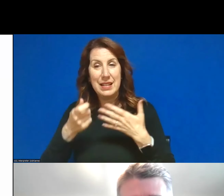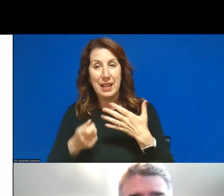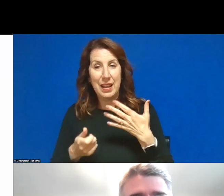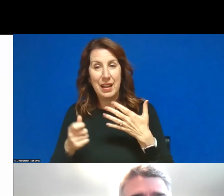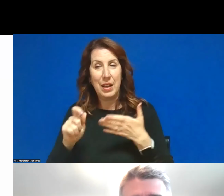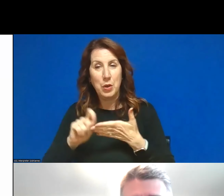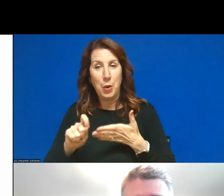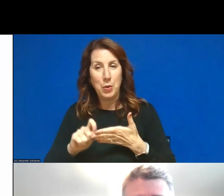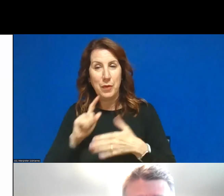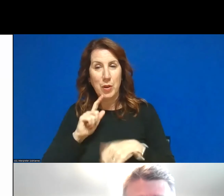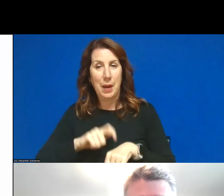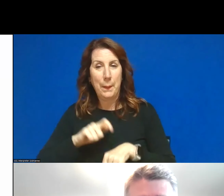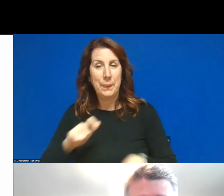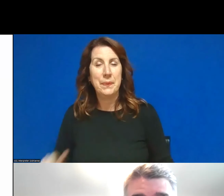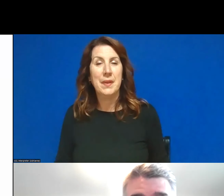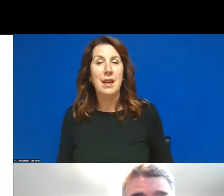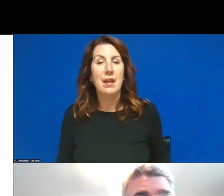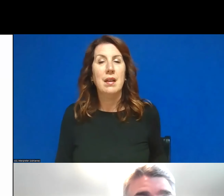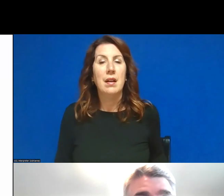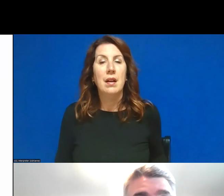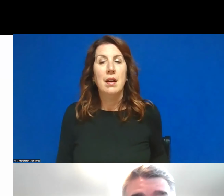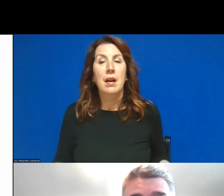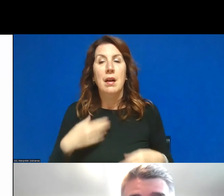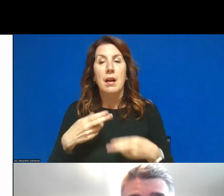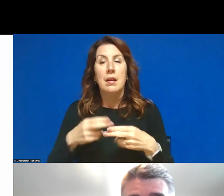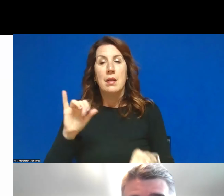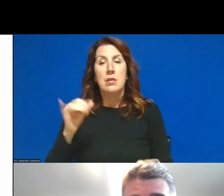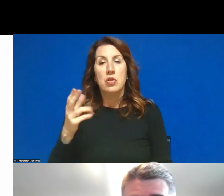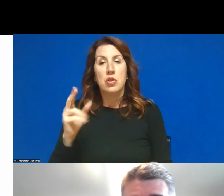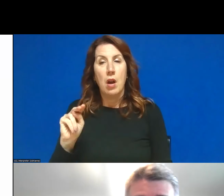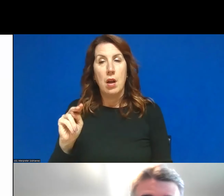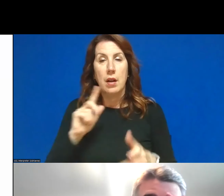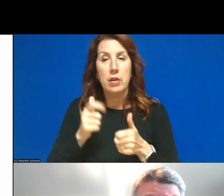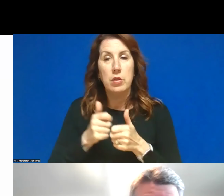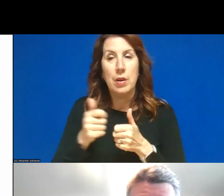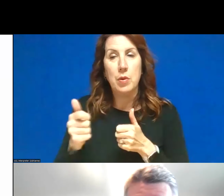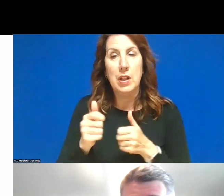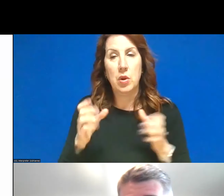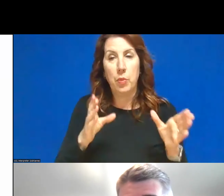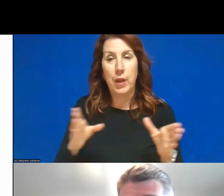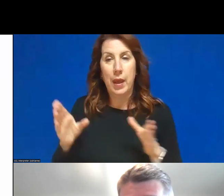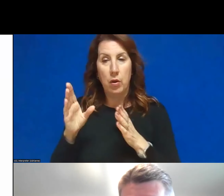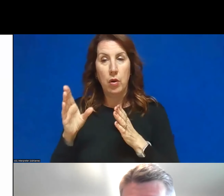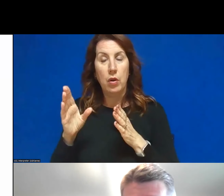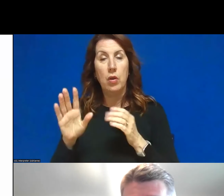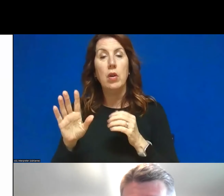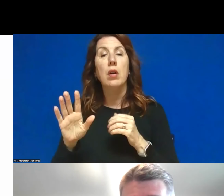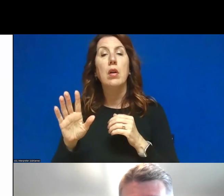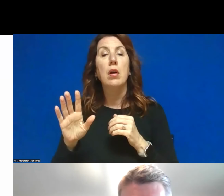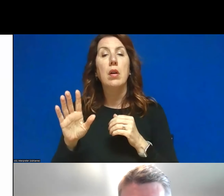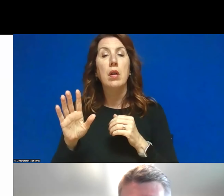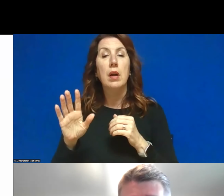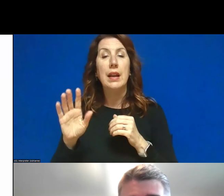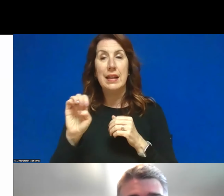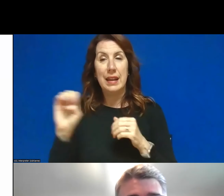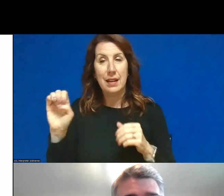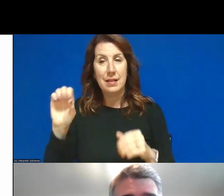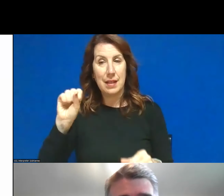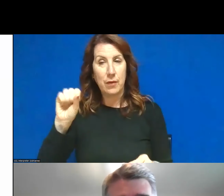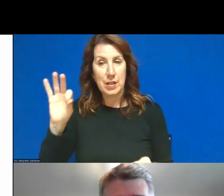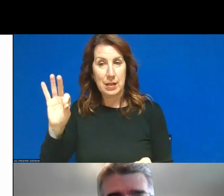can make time. Yeah, my name is John Cunningham. I'm a transportation planner in Contra Costa County that is in the East San Francisco